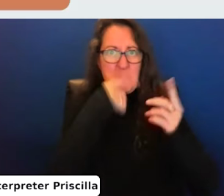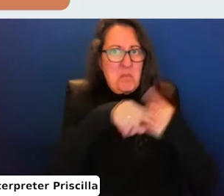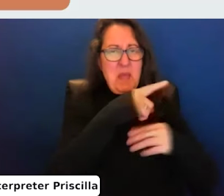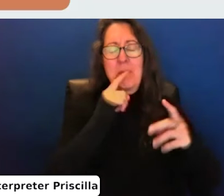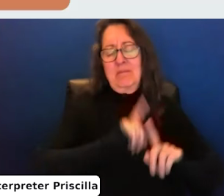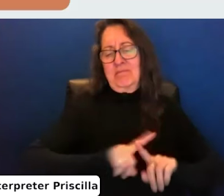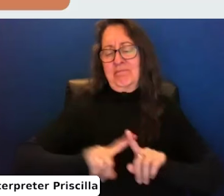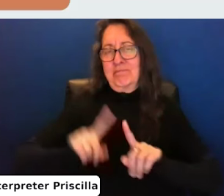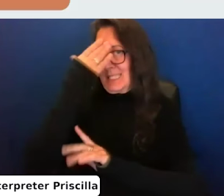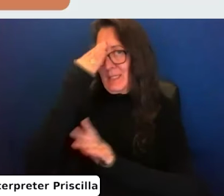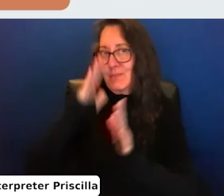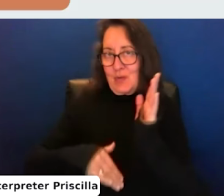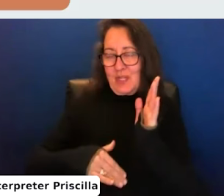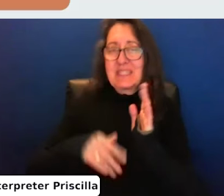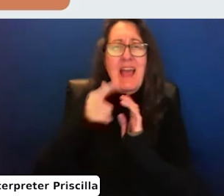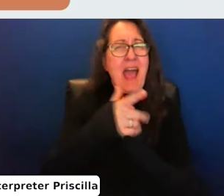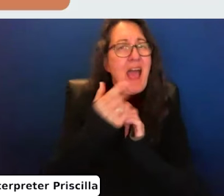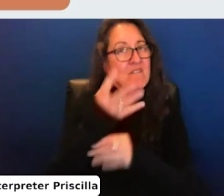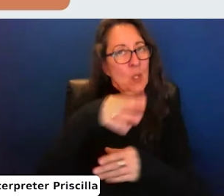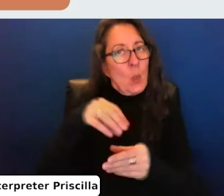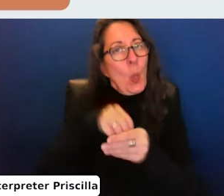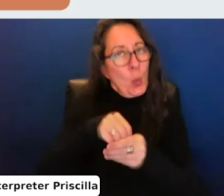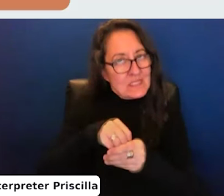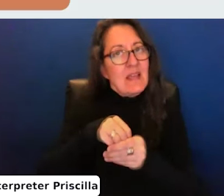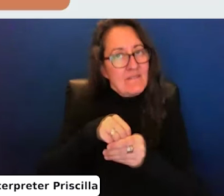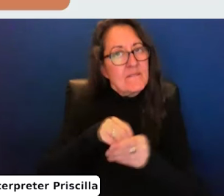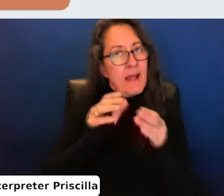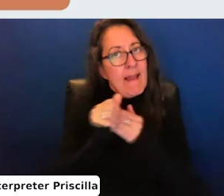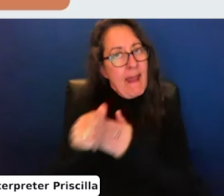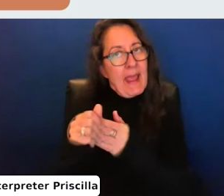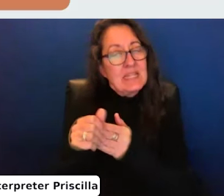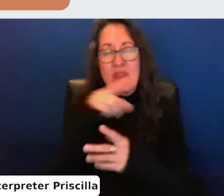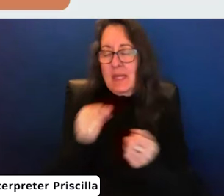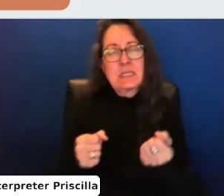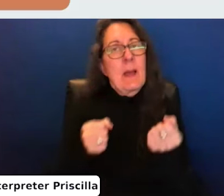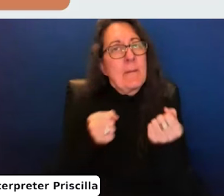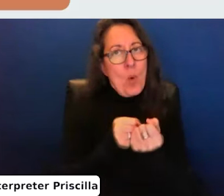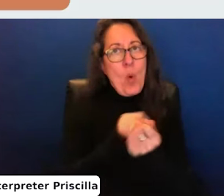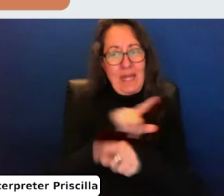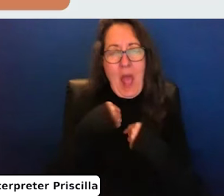are inclusive leaders and support the objectives of the Elevate program.